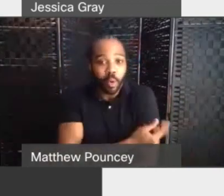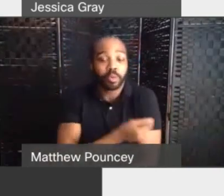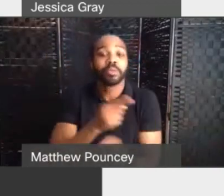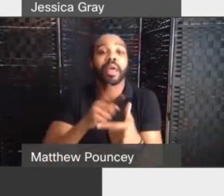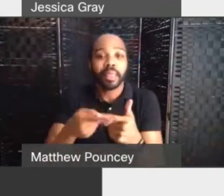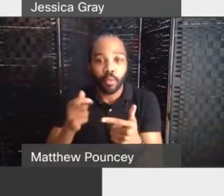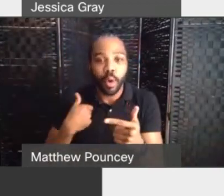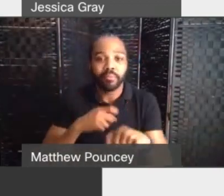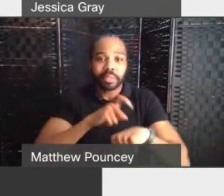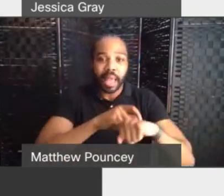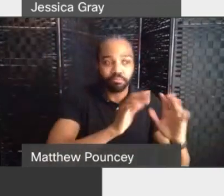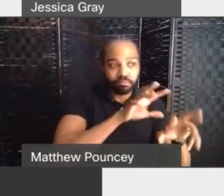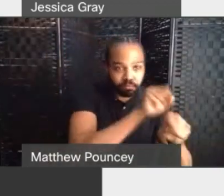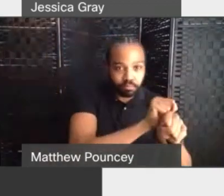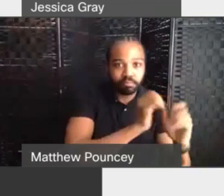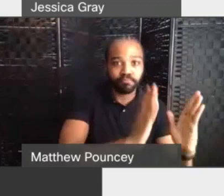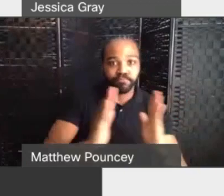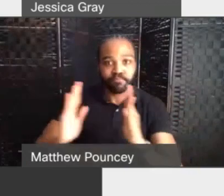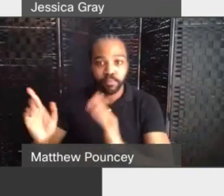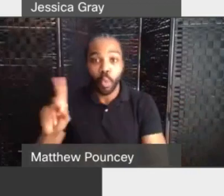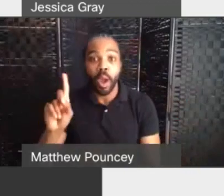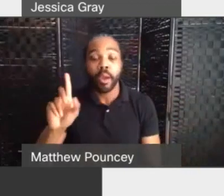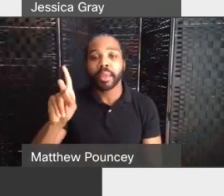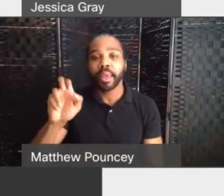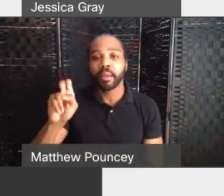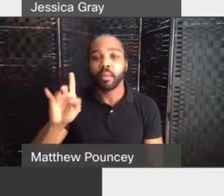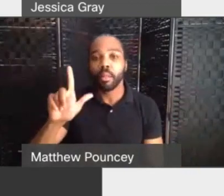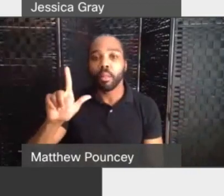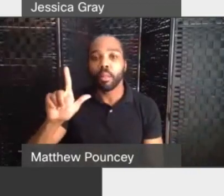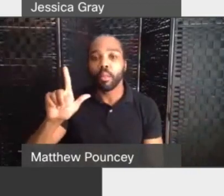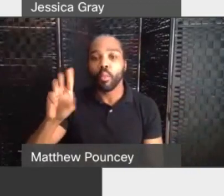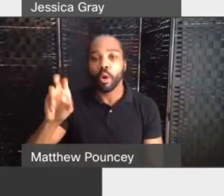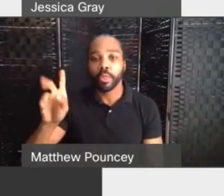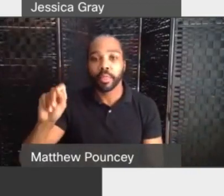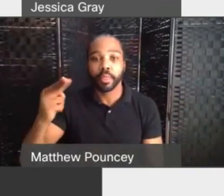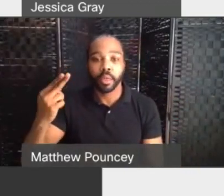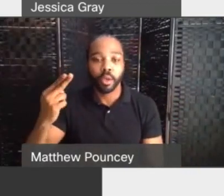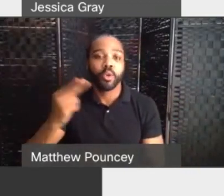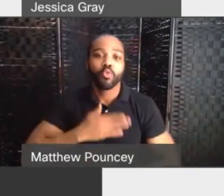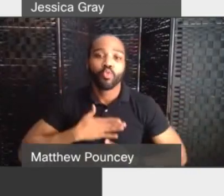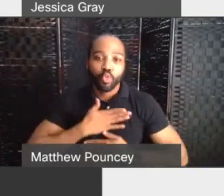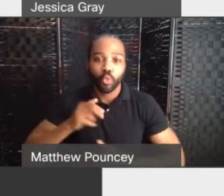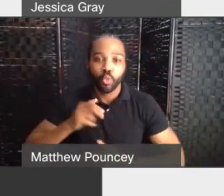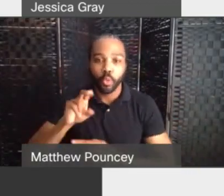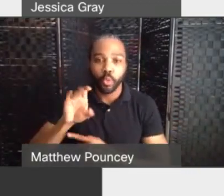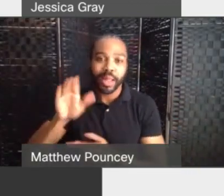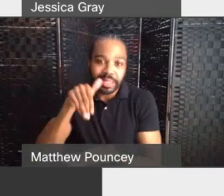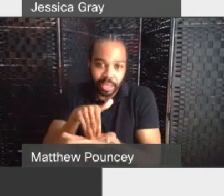that time at the Kenilworth Rec Center to make sure everybody is